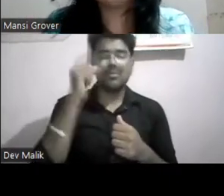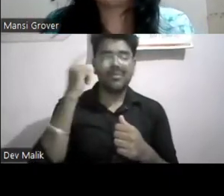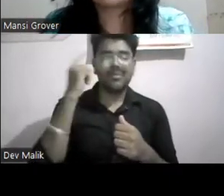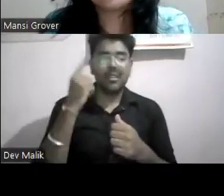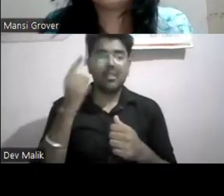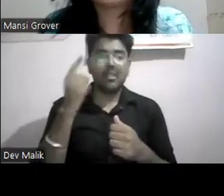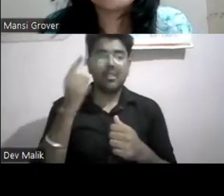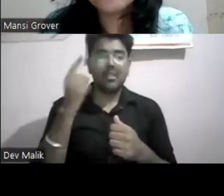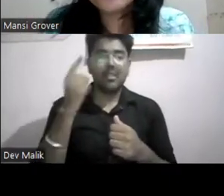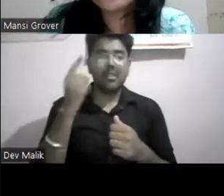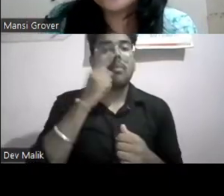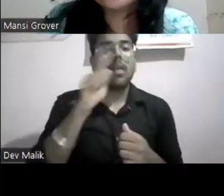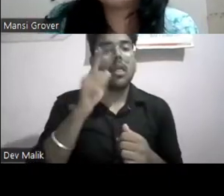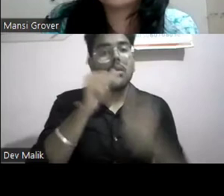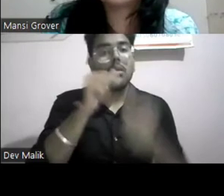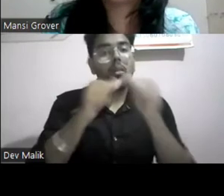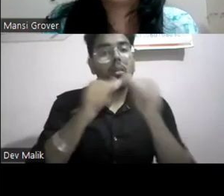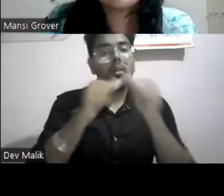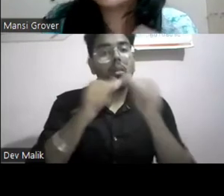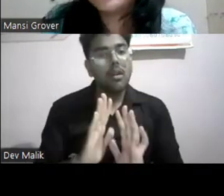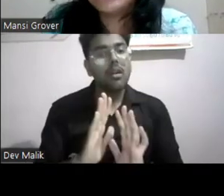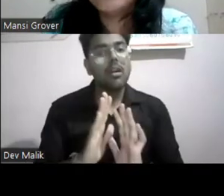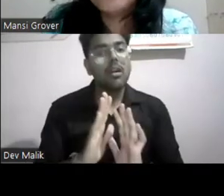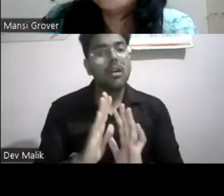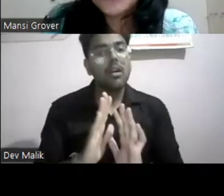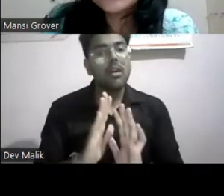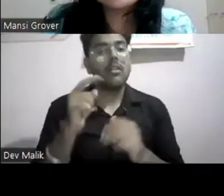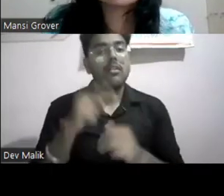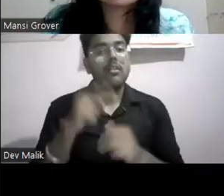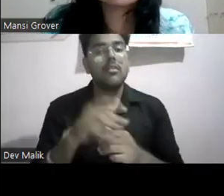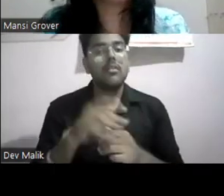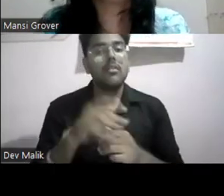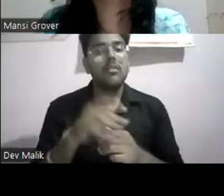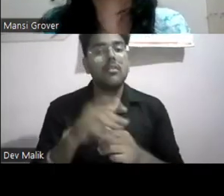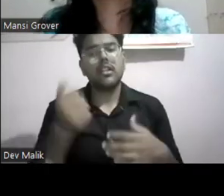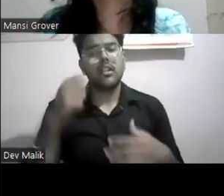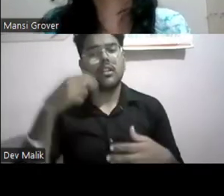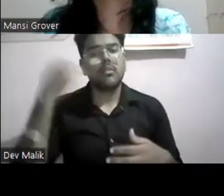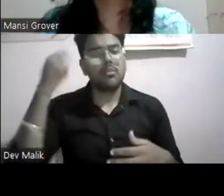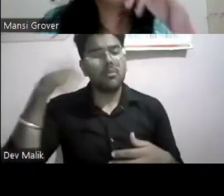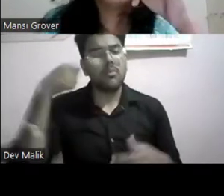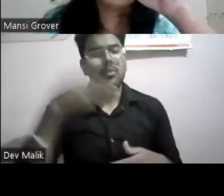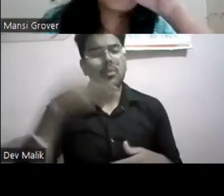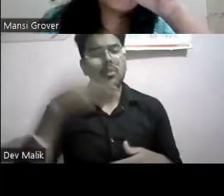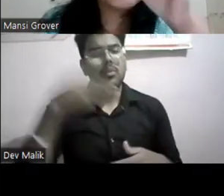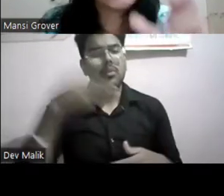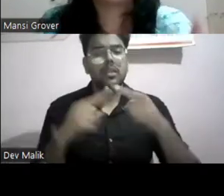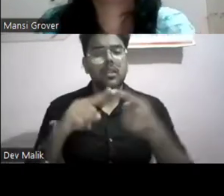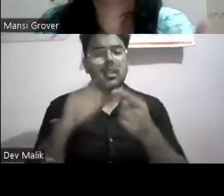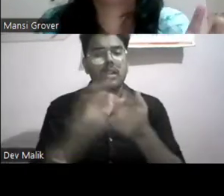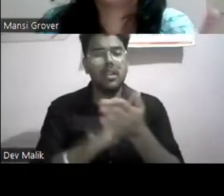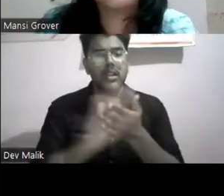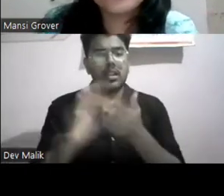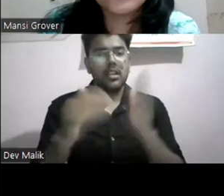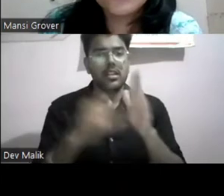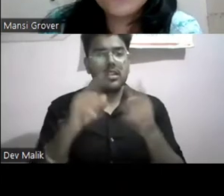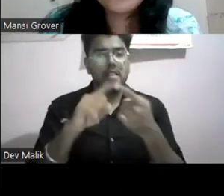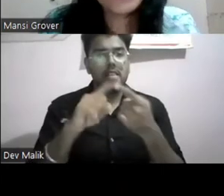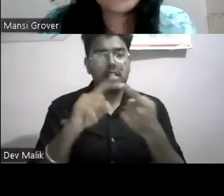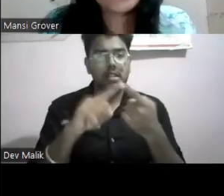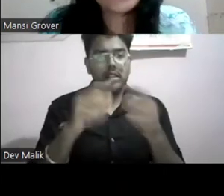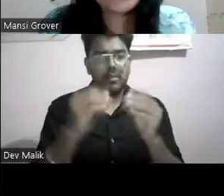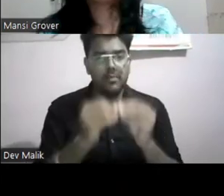another film that I will refer to here, which is Tehzeeb. This was a film where, you know, you would find a character like